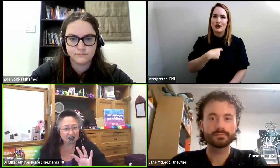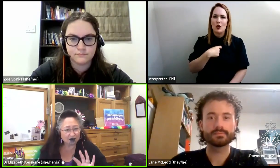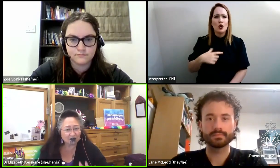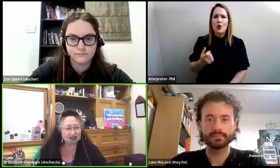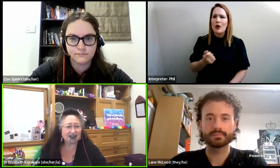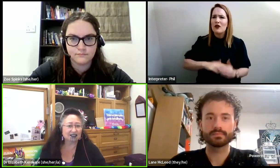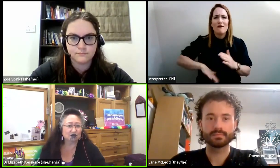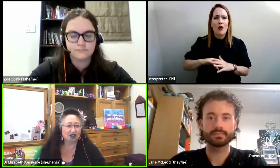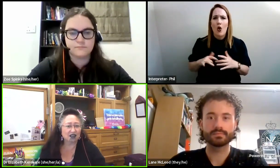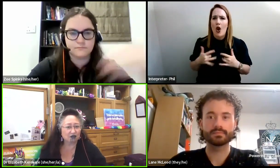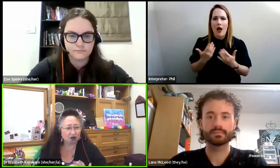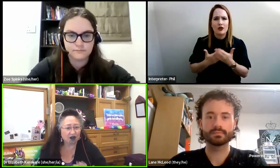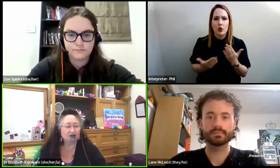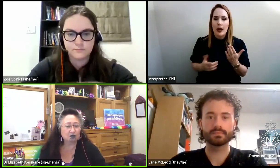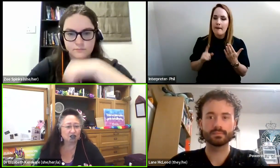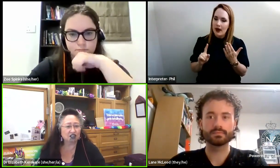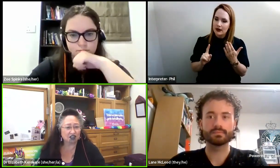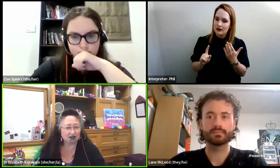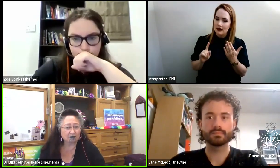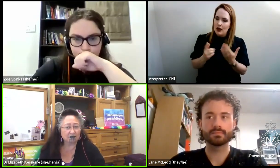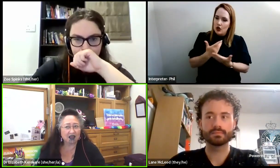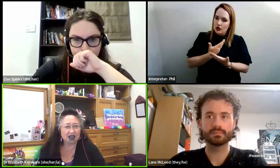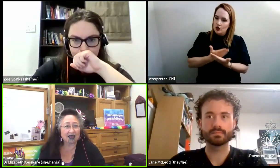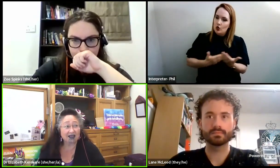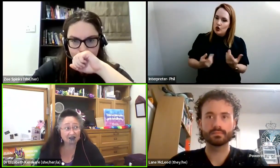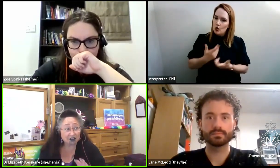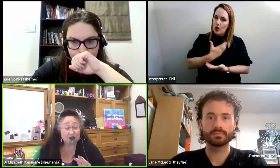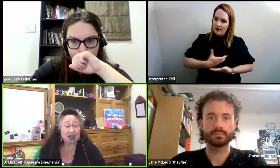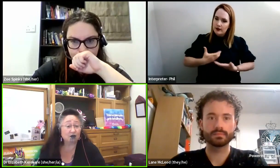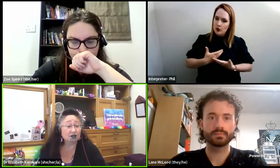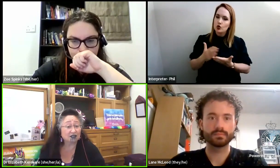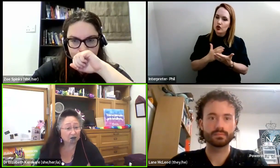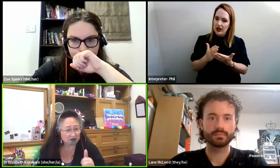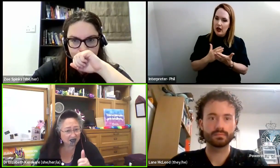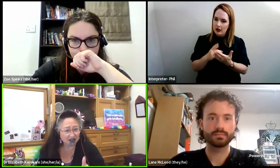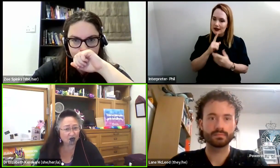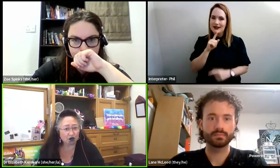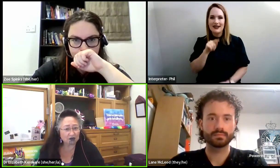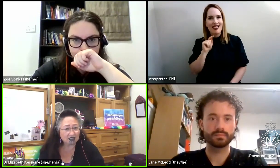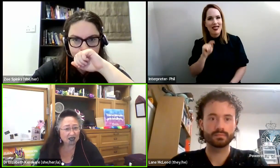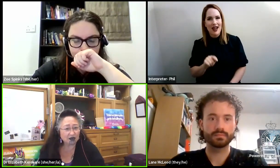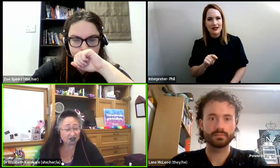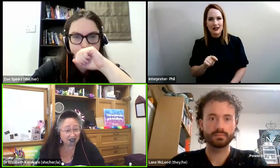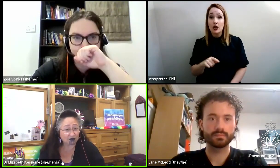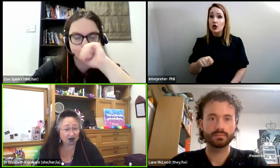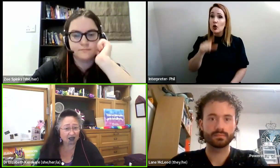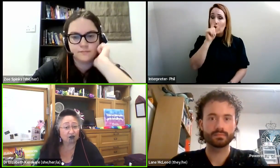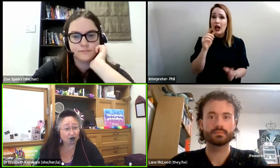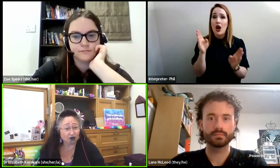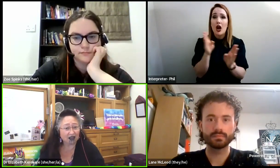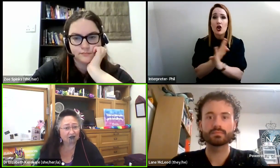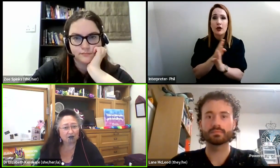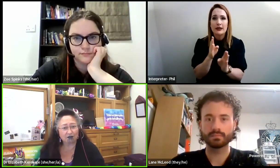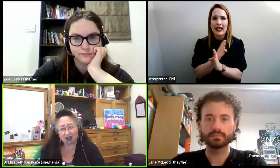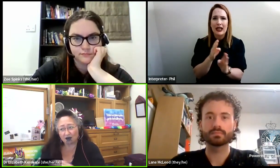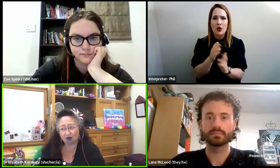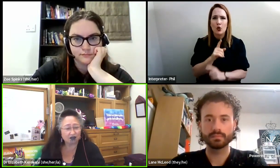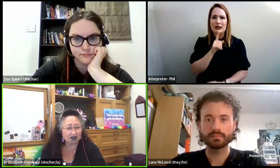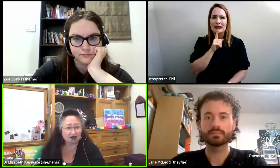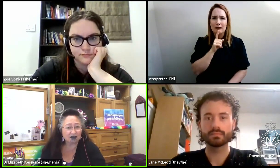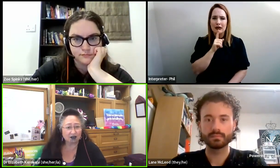but tell a story that you feel comfortable to share. And you can also submit anonymously or secretly. You don't have to